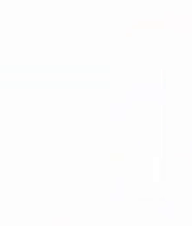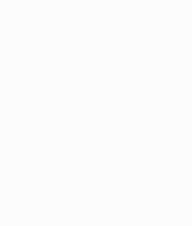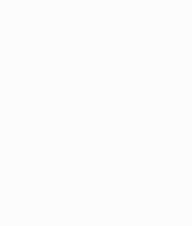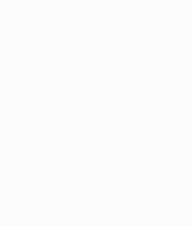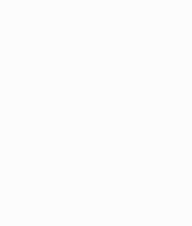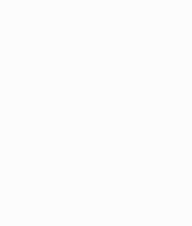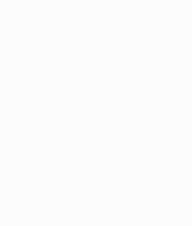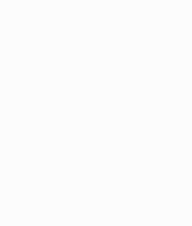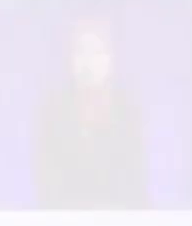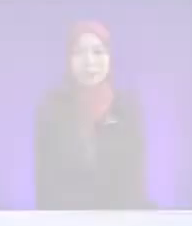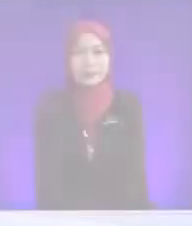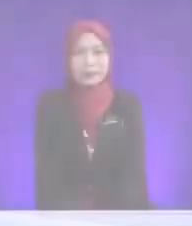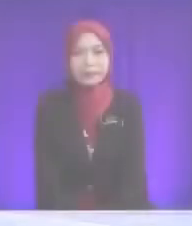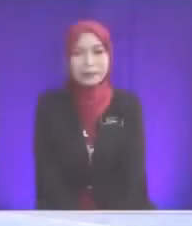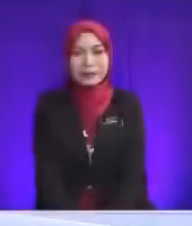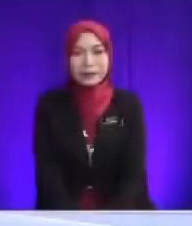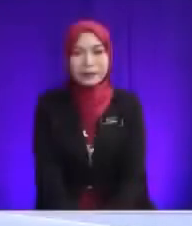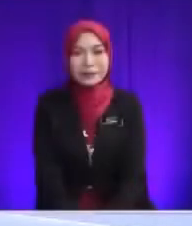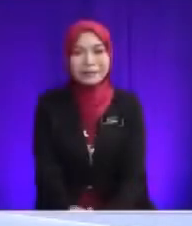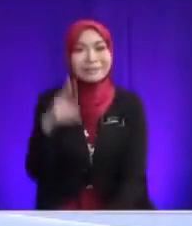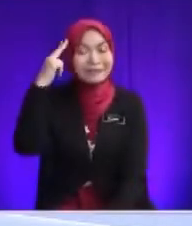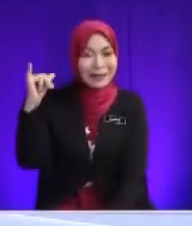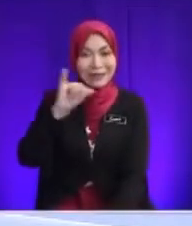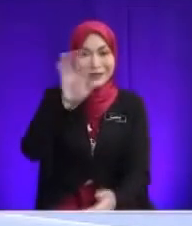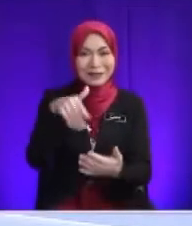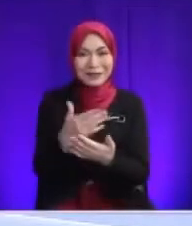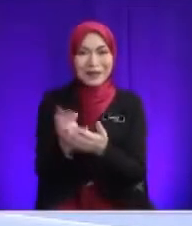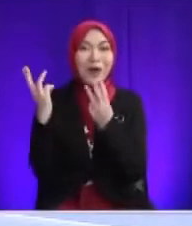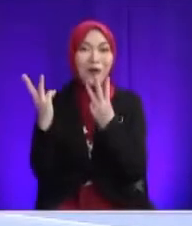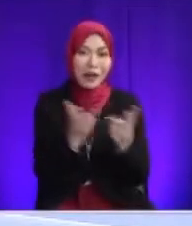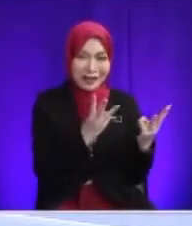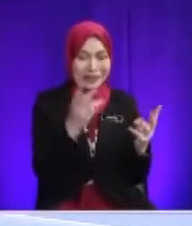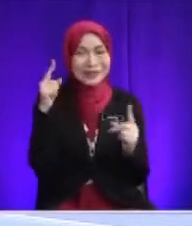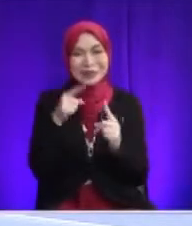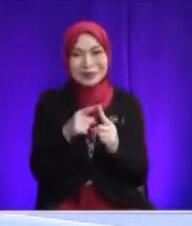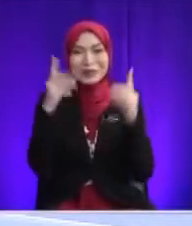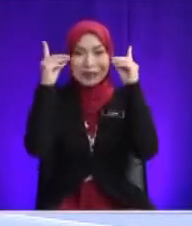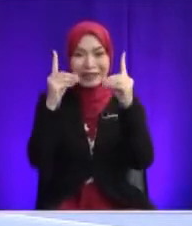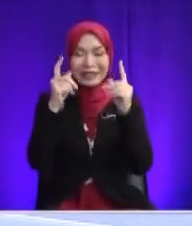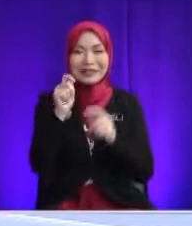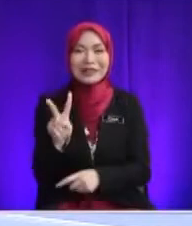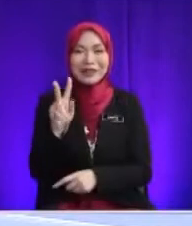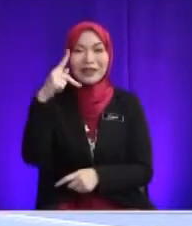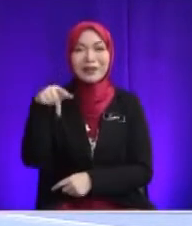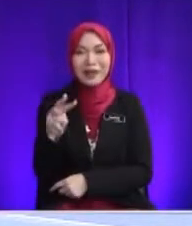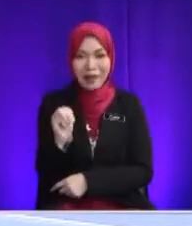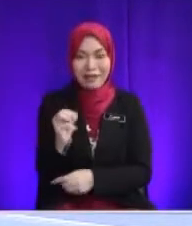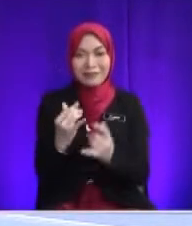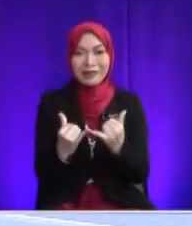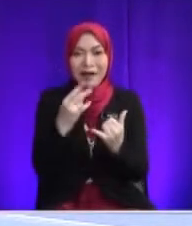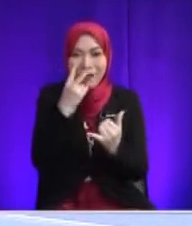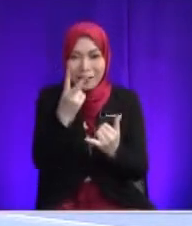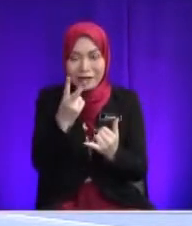Didik TV KPM. Hi everyone, welcome to Didik TV KPM and today you are watching Menengah Atas